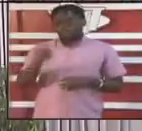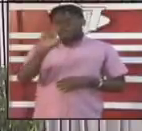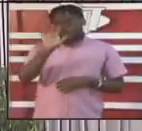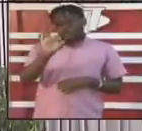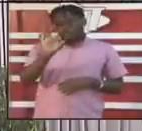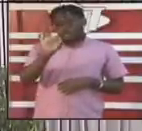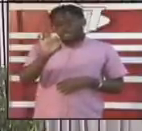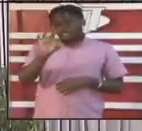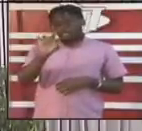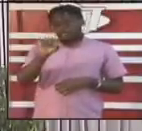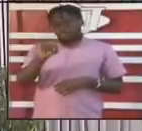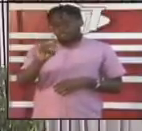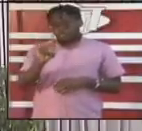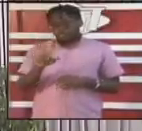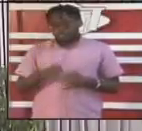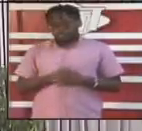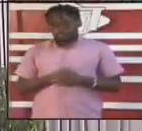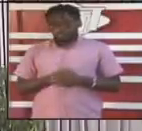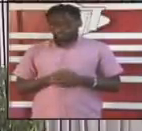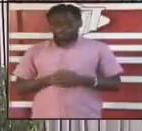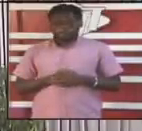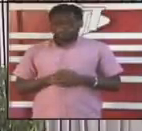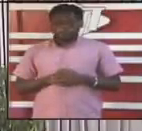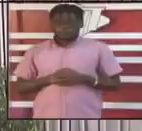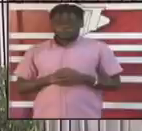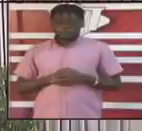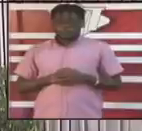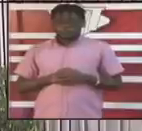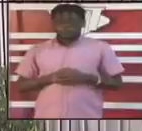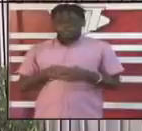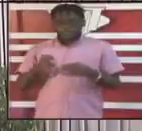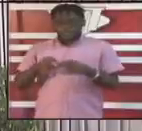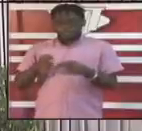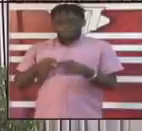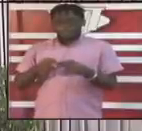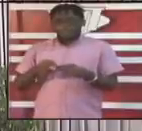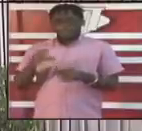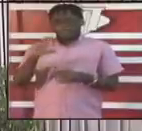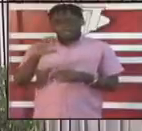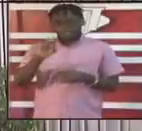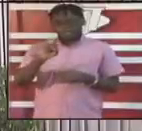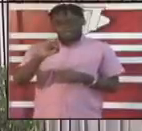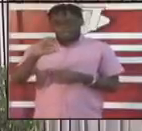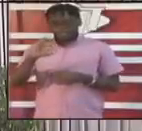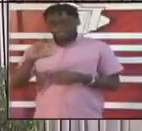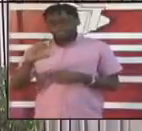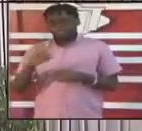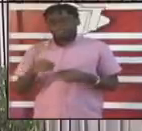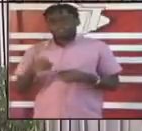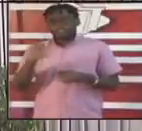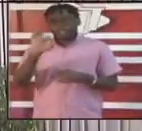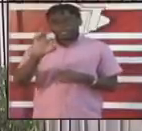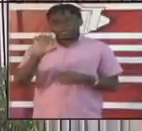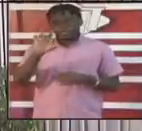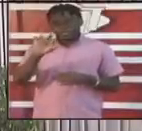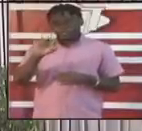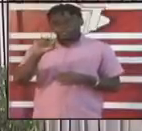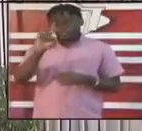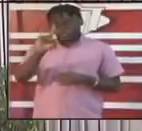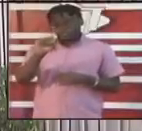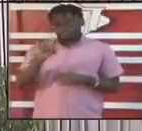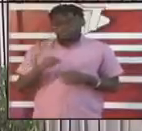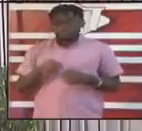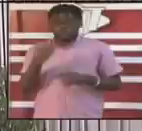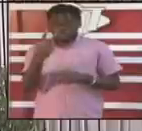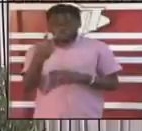Once again, Stephen Cummings, 98.1 FM. I have 2 questions, one for the